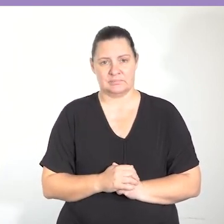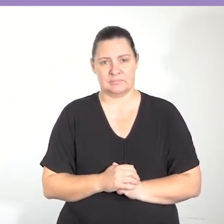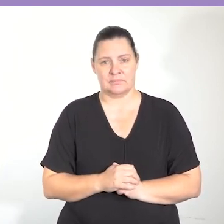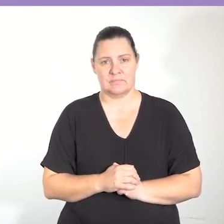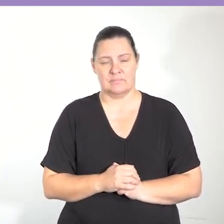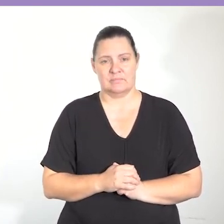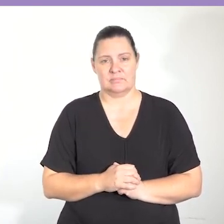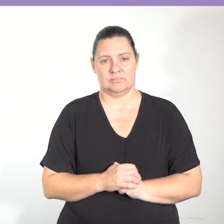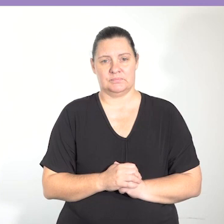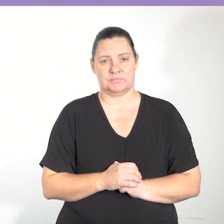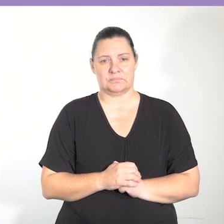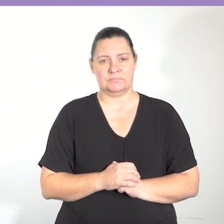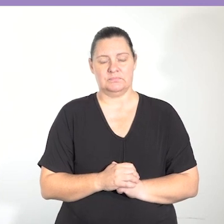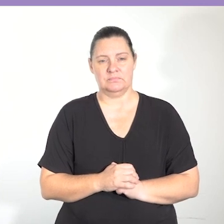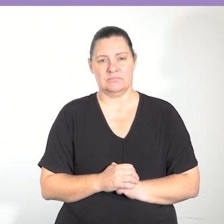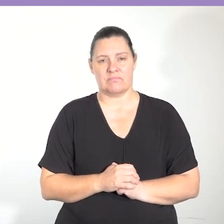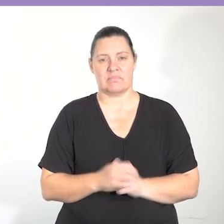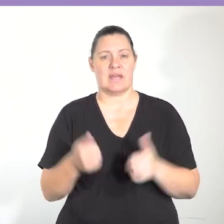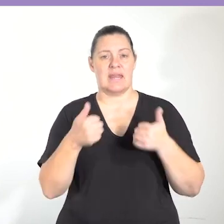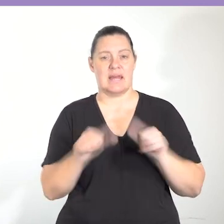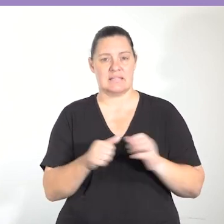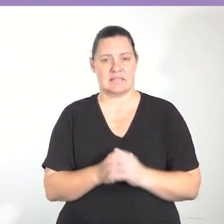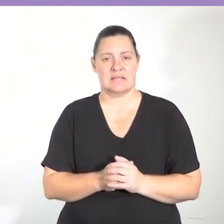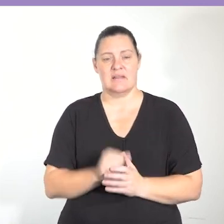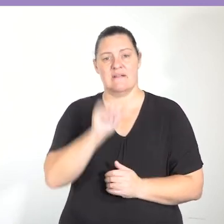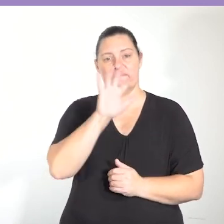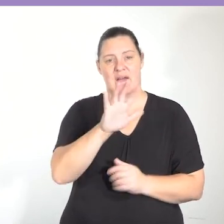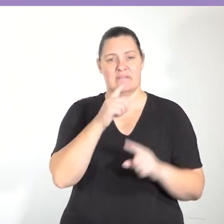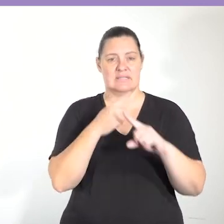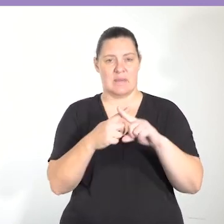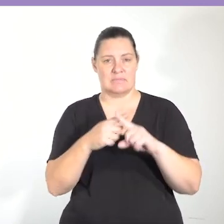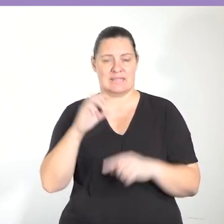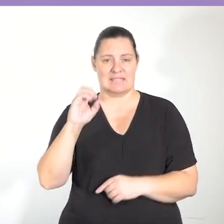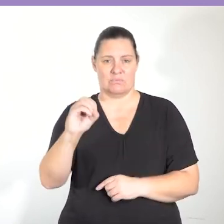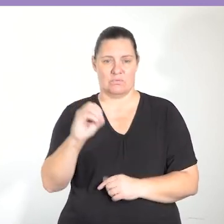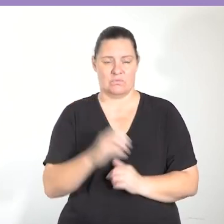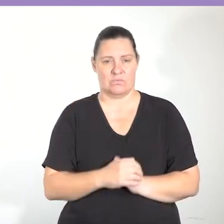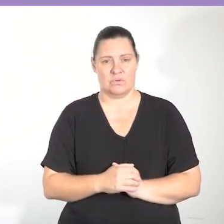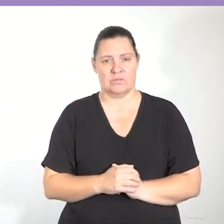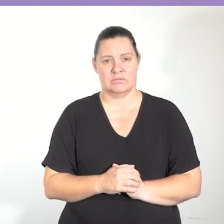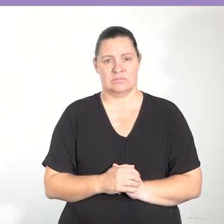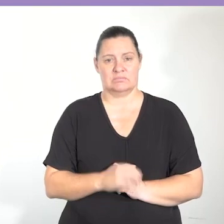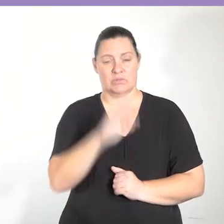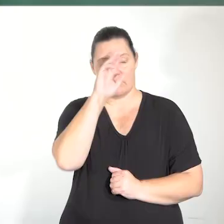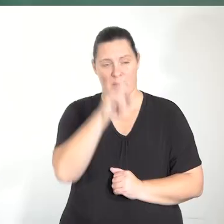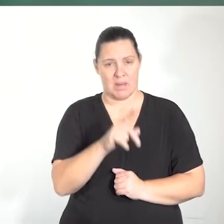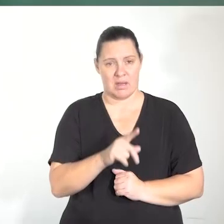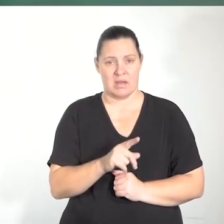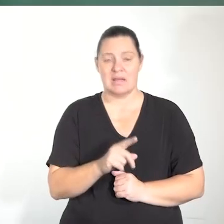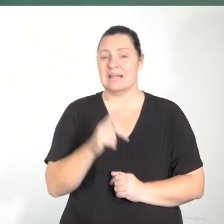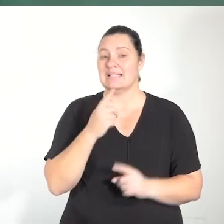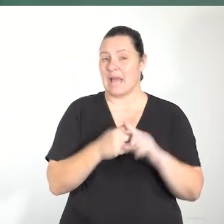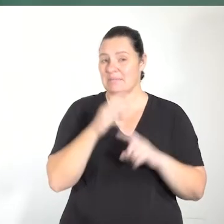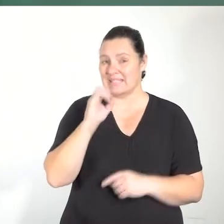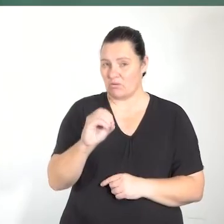745. The next one is 5 multiplied by 0. Remember, if we are multiplying by